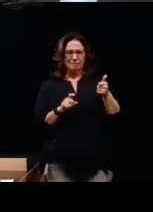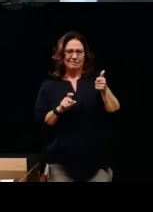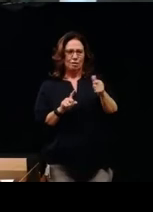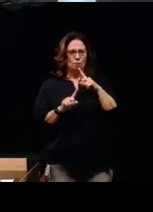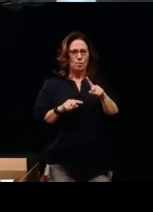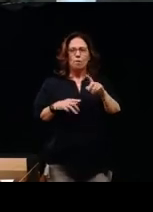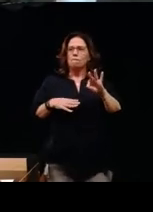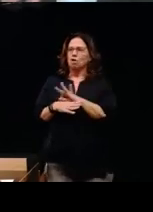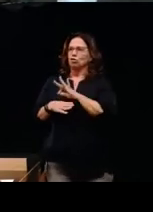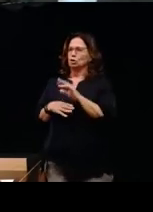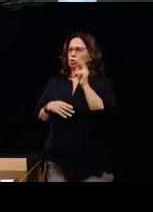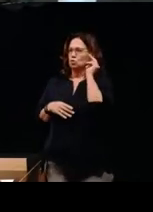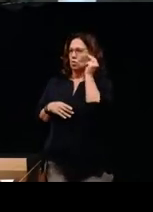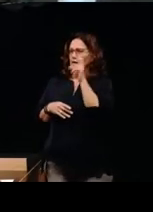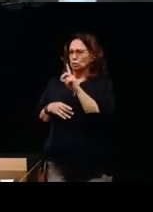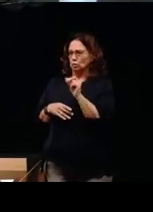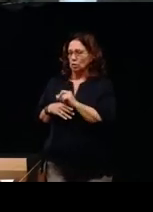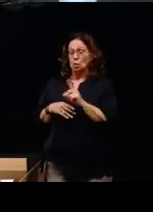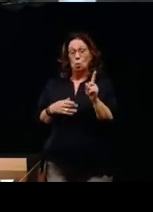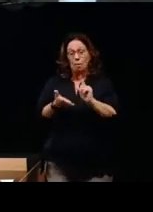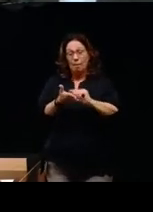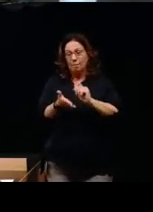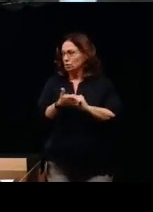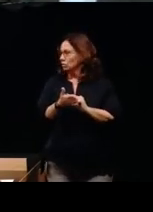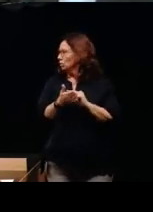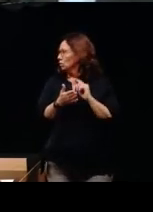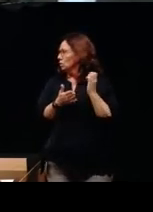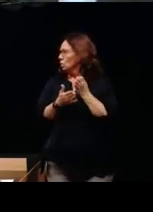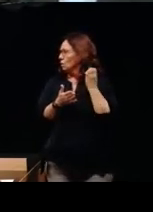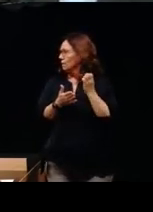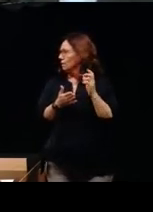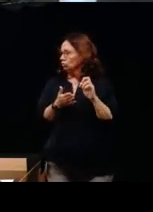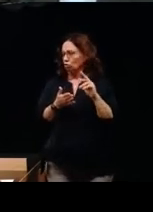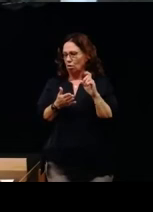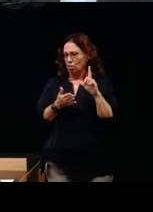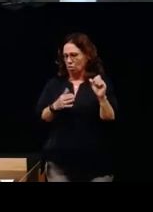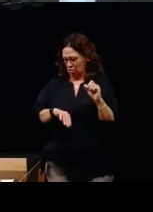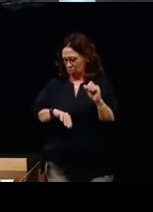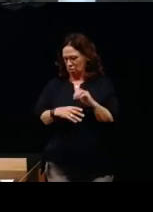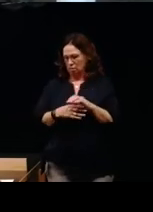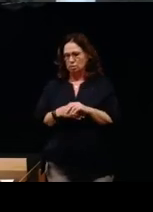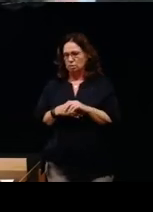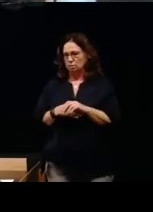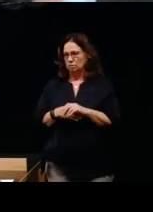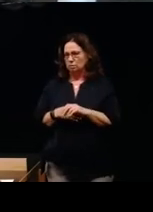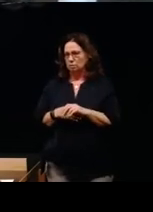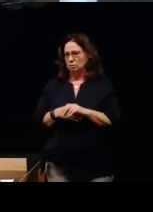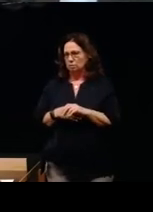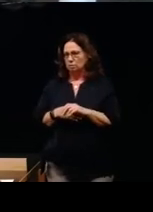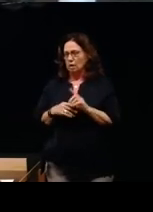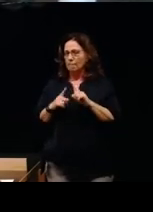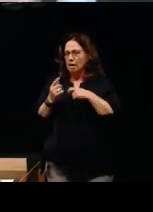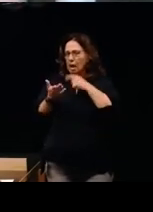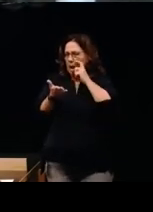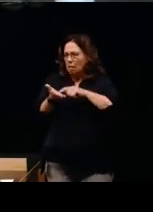neurological disorder, published in the European Journal of Neurology not that long ago by colleagues in the UK. But I'm highlighting this